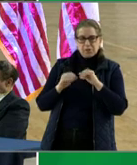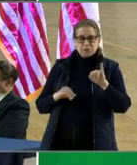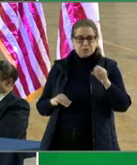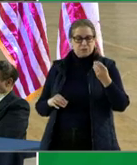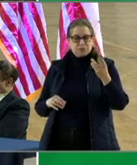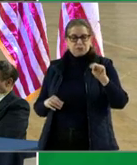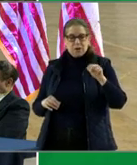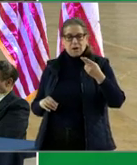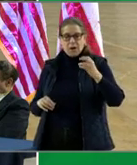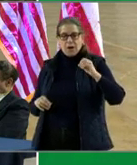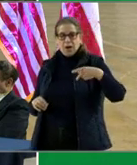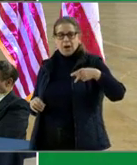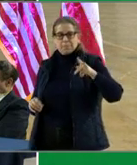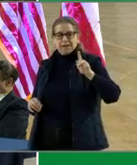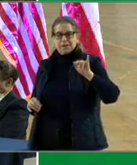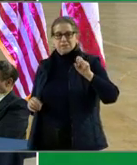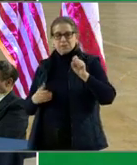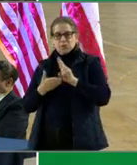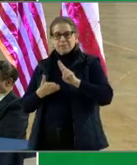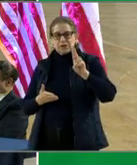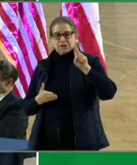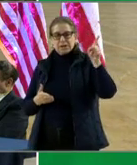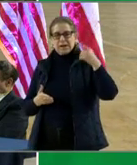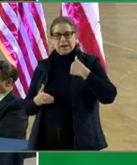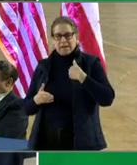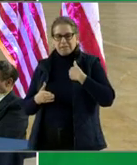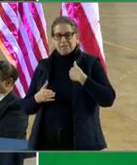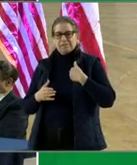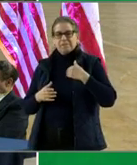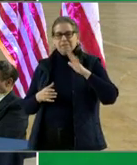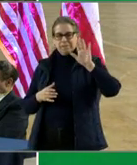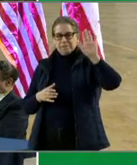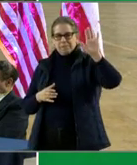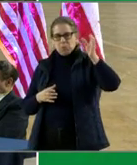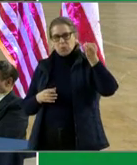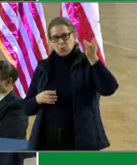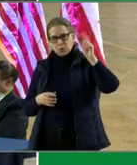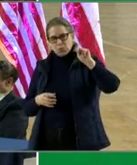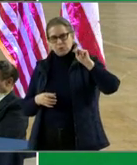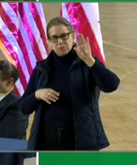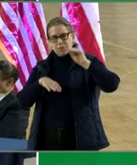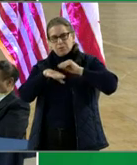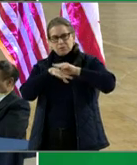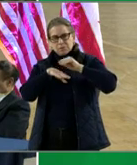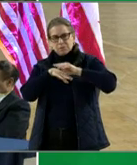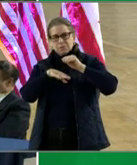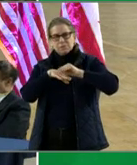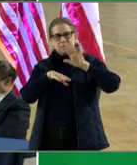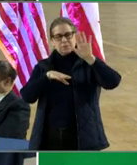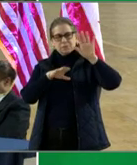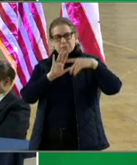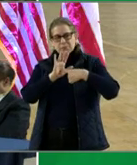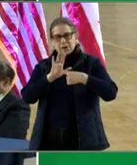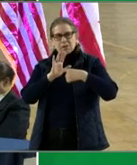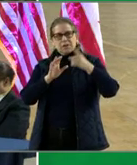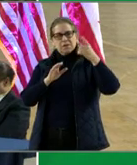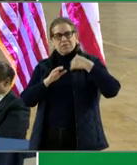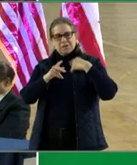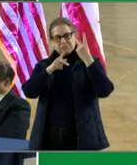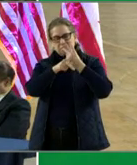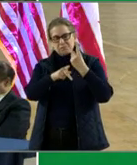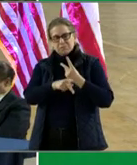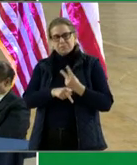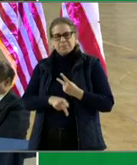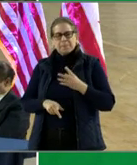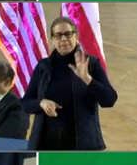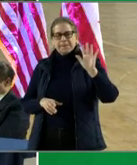of consulting firms have developed, and each model is going to have a different limitation. They're going to include a number of different variables, and being familiar with